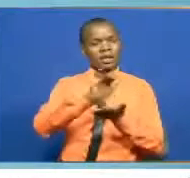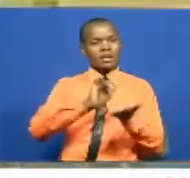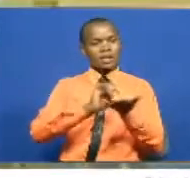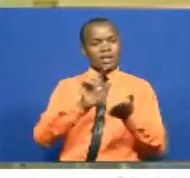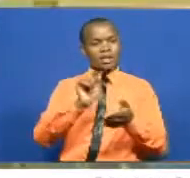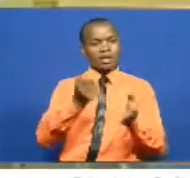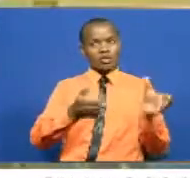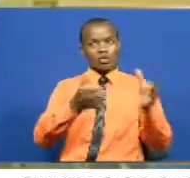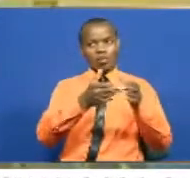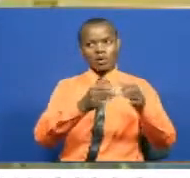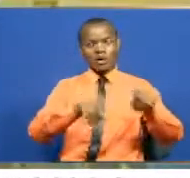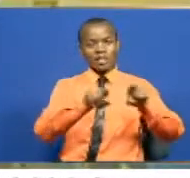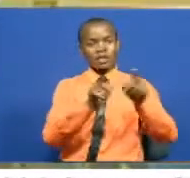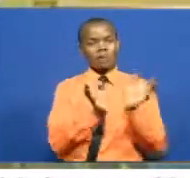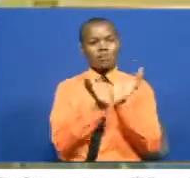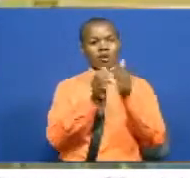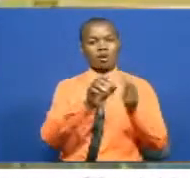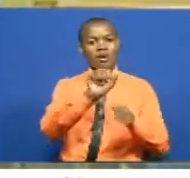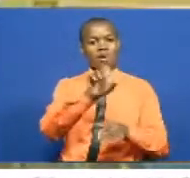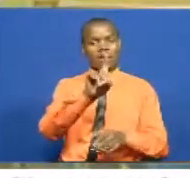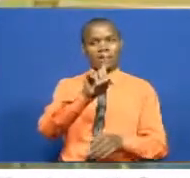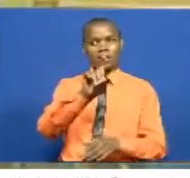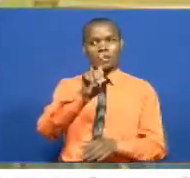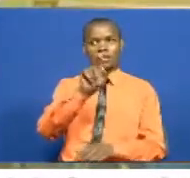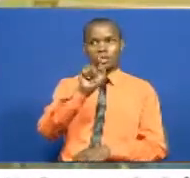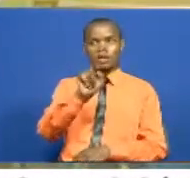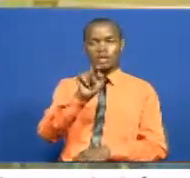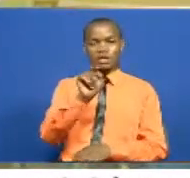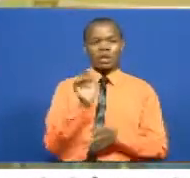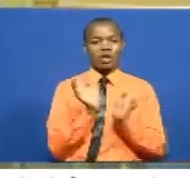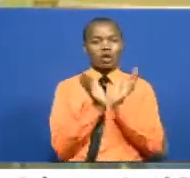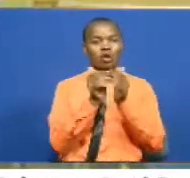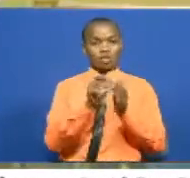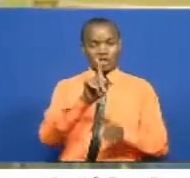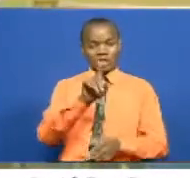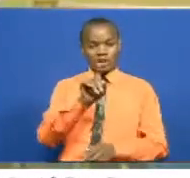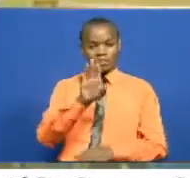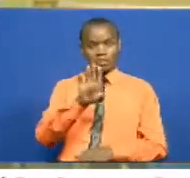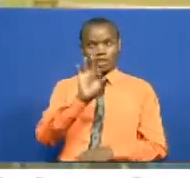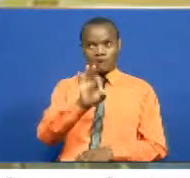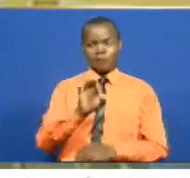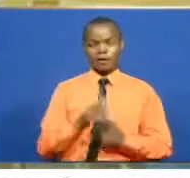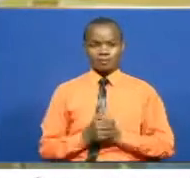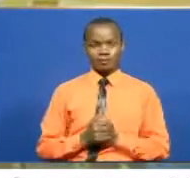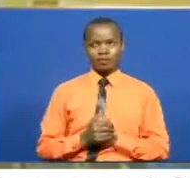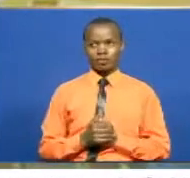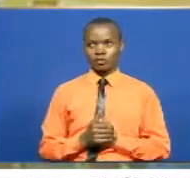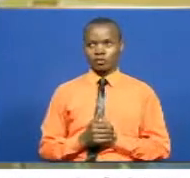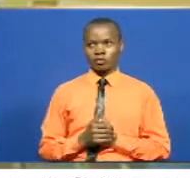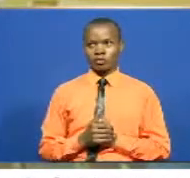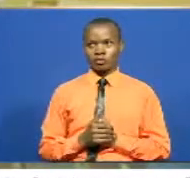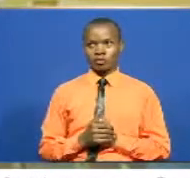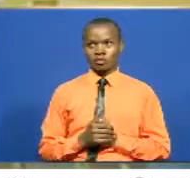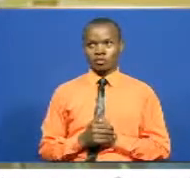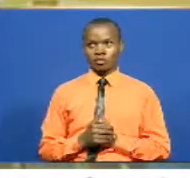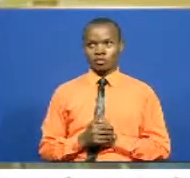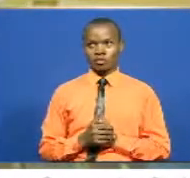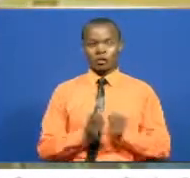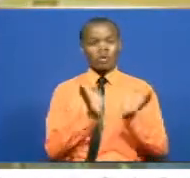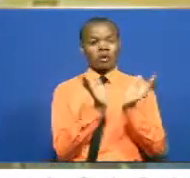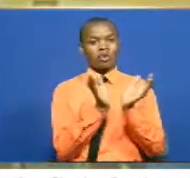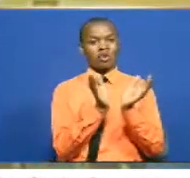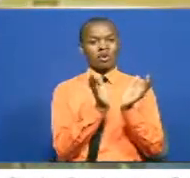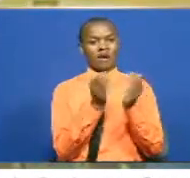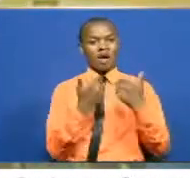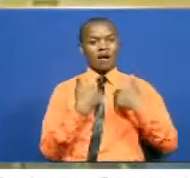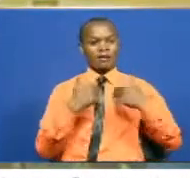have got Coach Sadat with us. He's Sadat Gaya. And by the way, Coach Sadat, get greetings from one